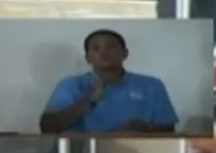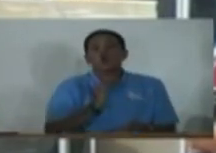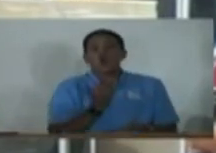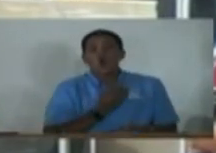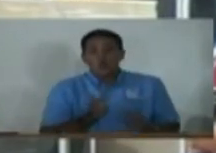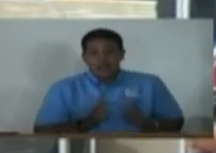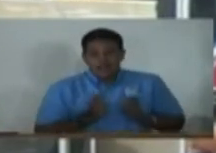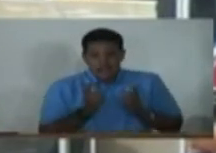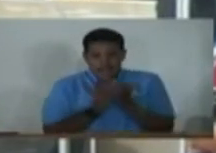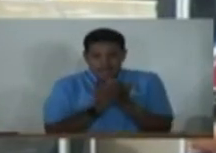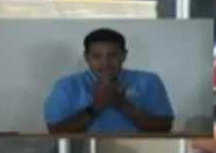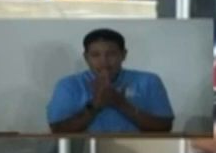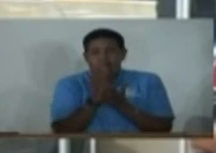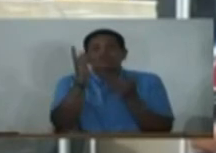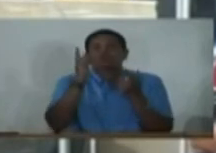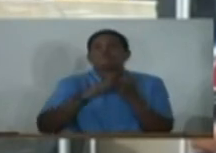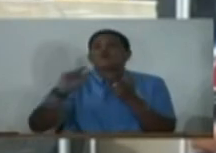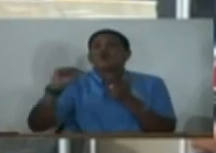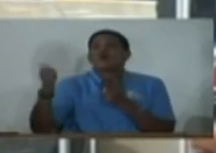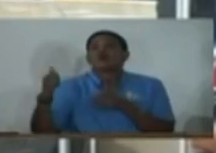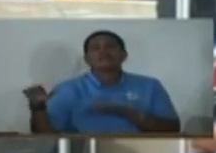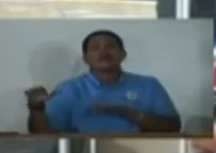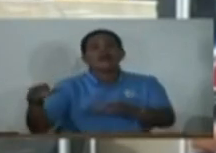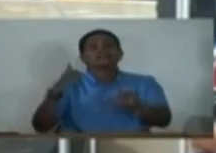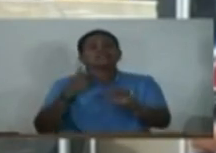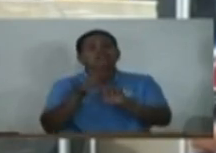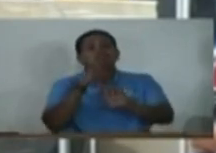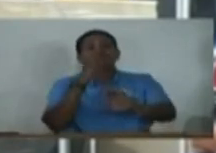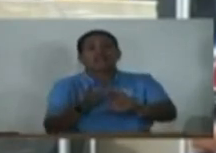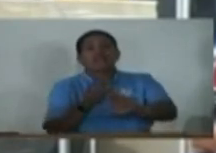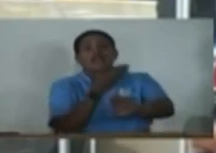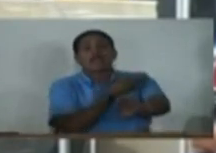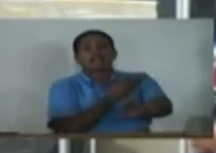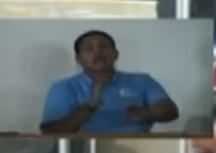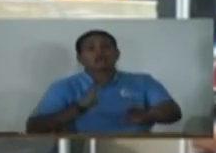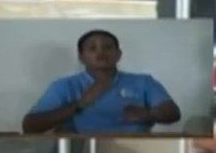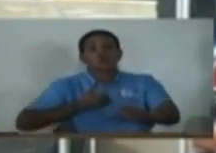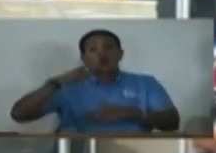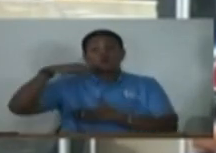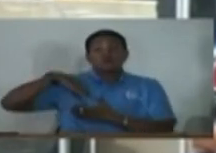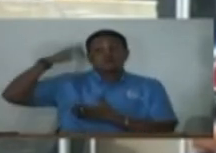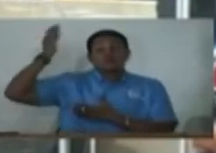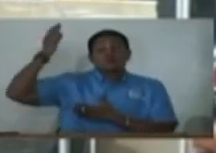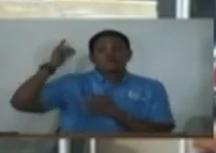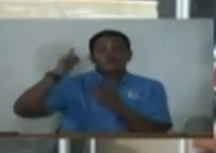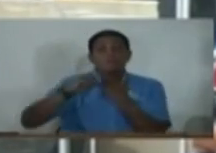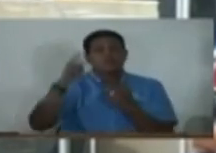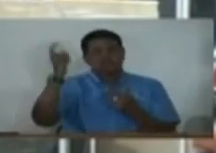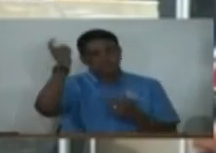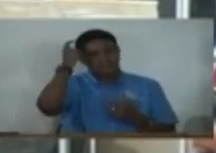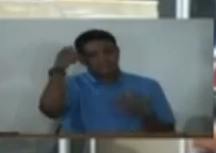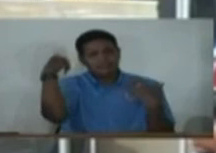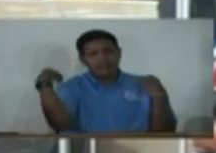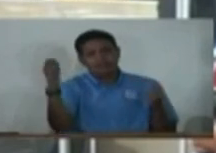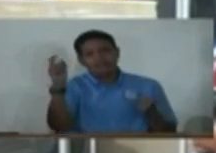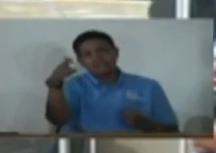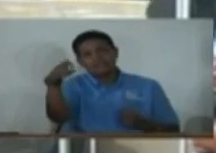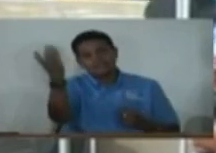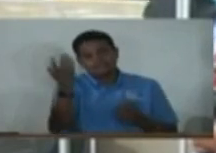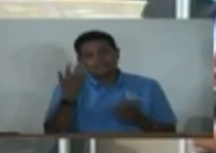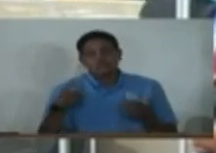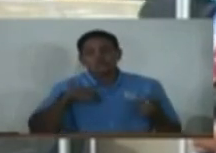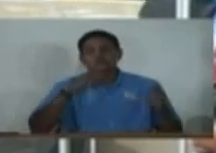livelihoods and other activities that enhance our spiritual and mental health needs, let